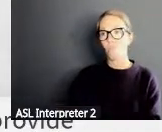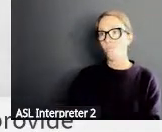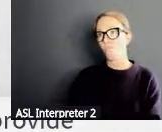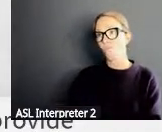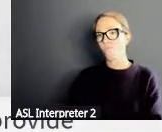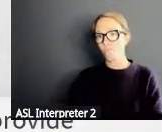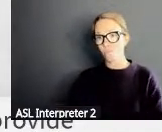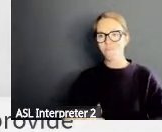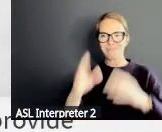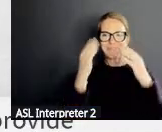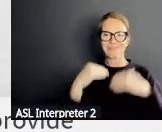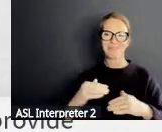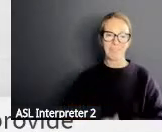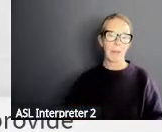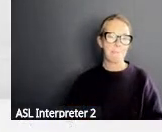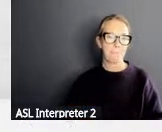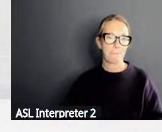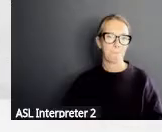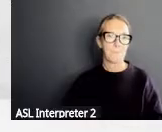Next slide, please.